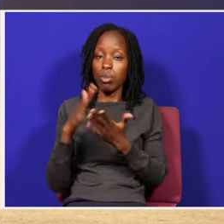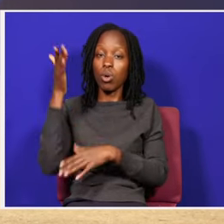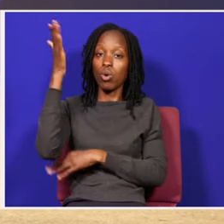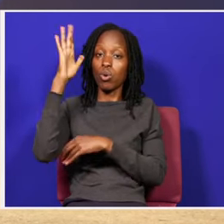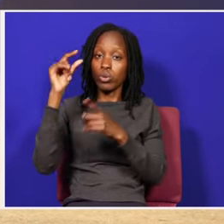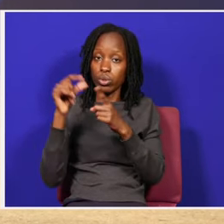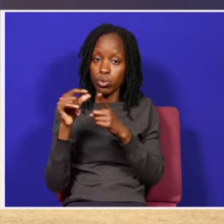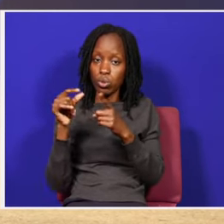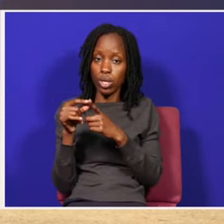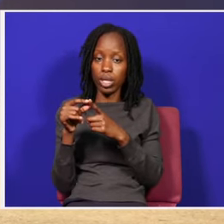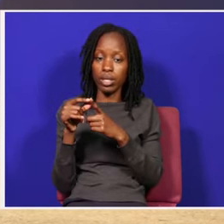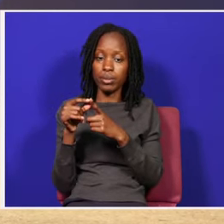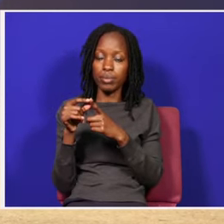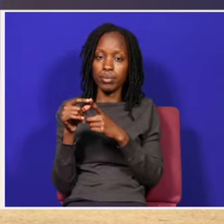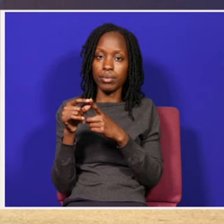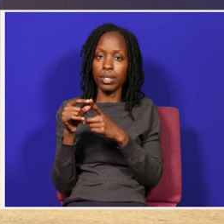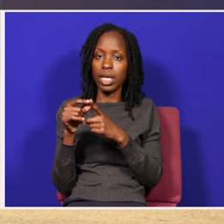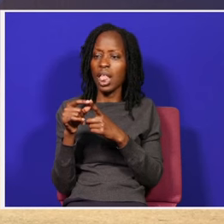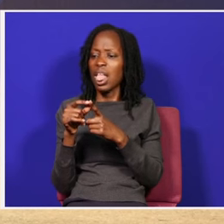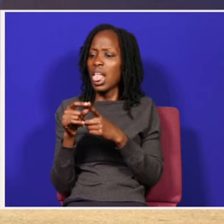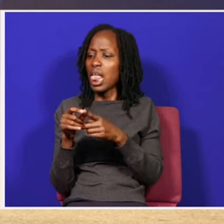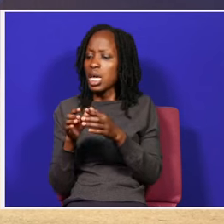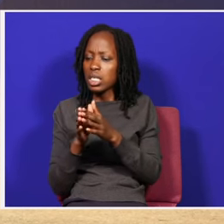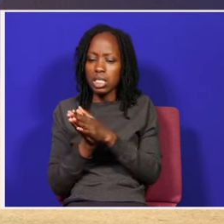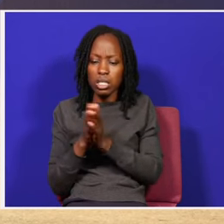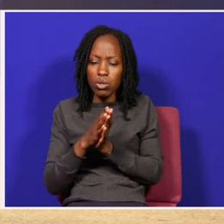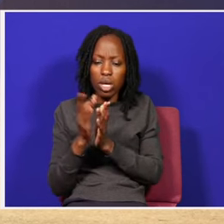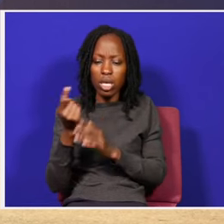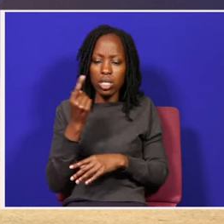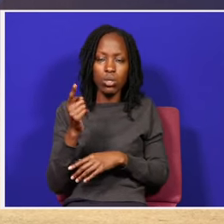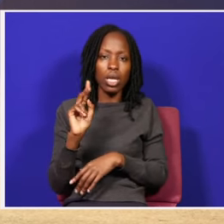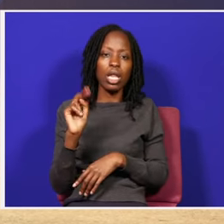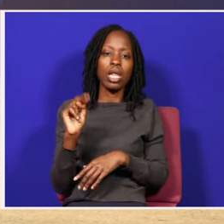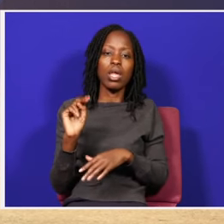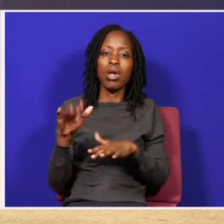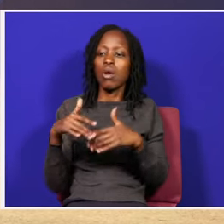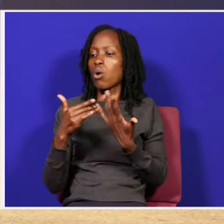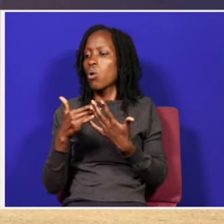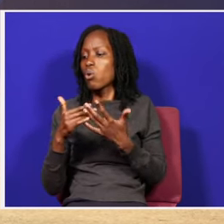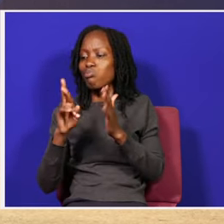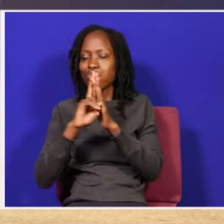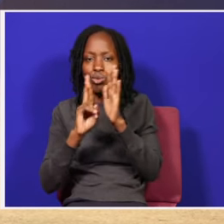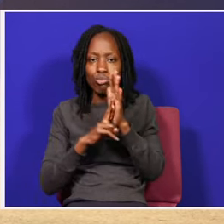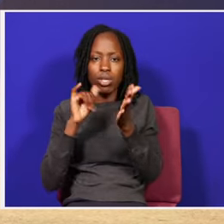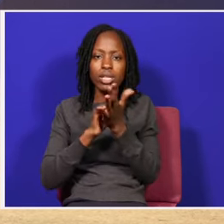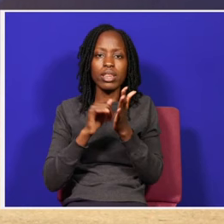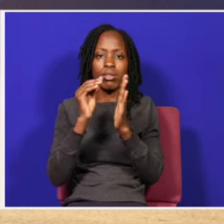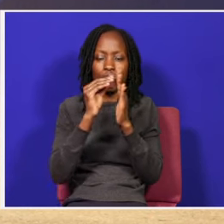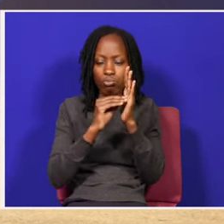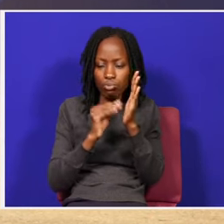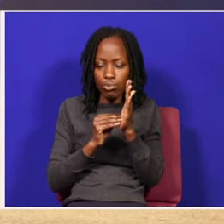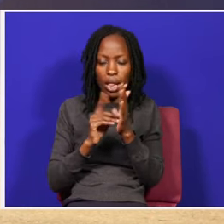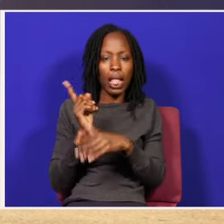Word, is not just, you know, a group of stories put together. It's not just a group of instructions that God gives to